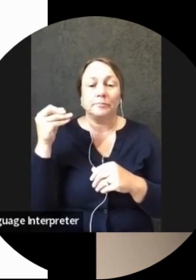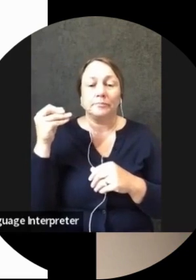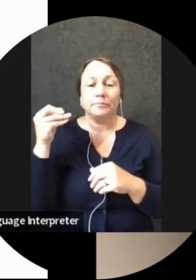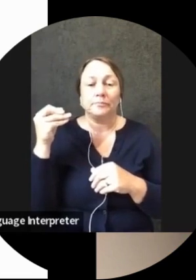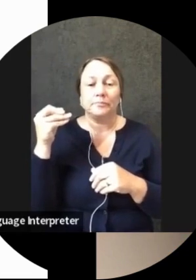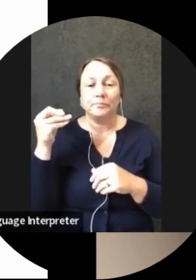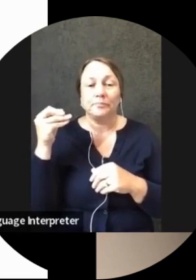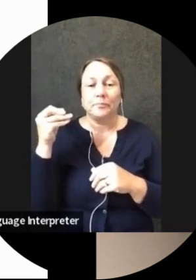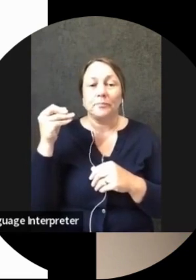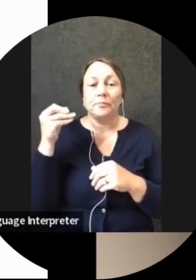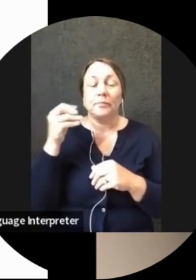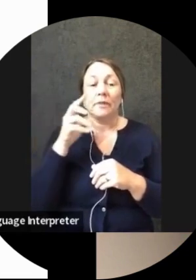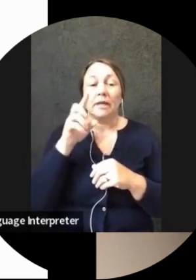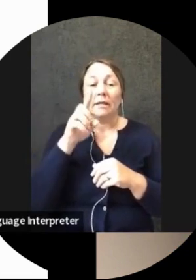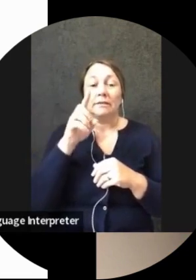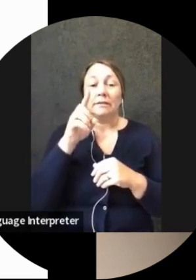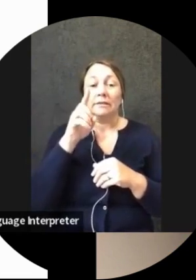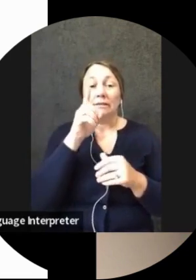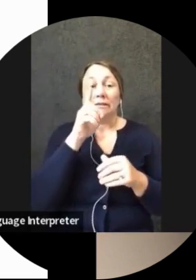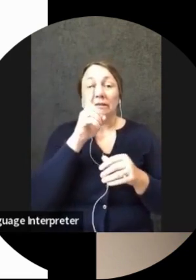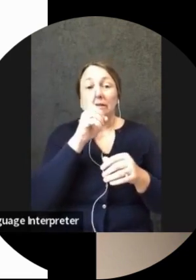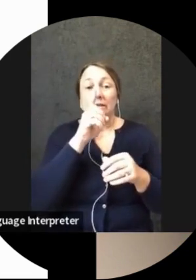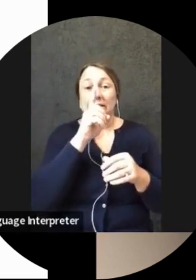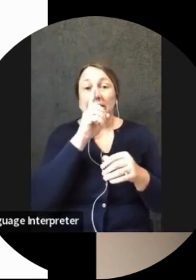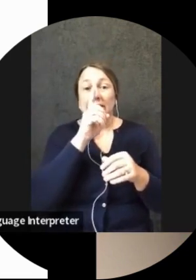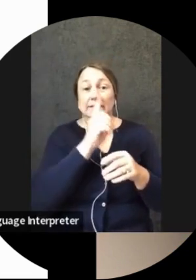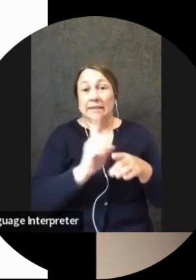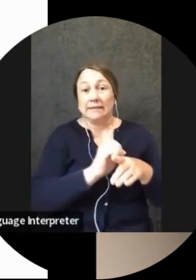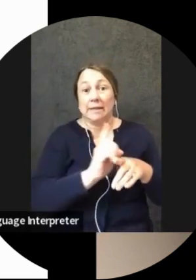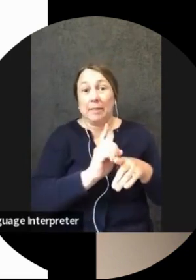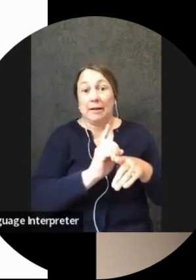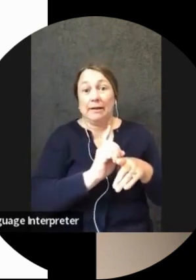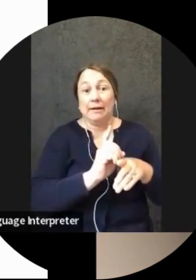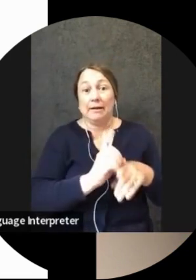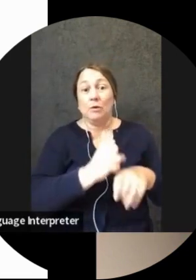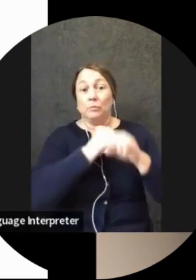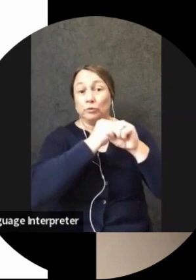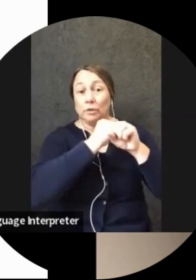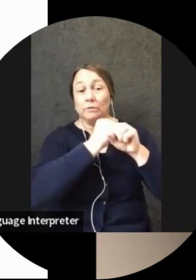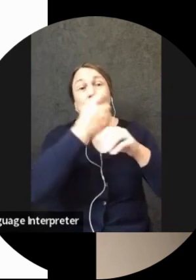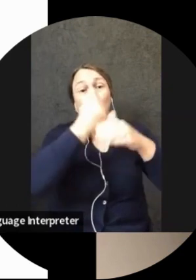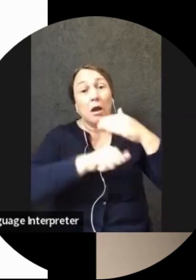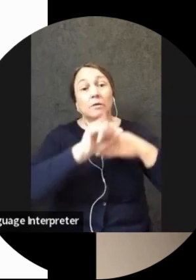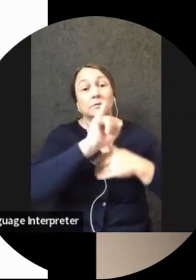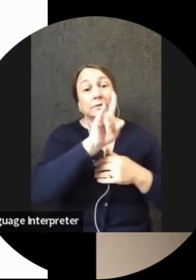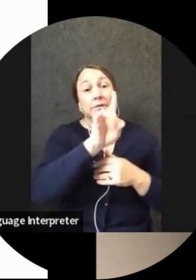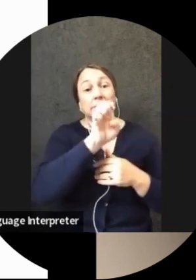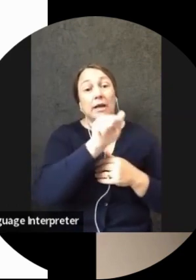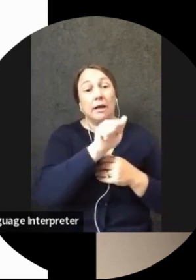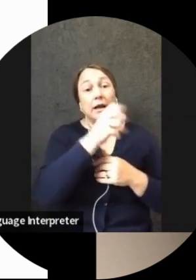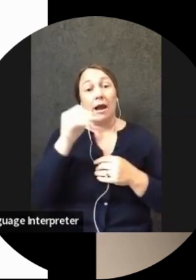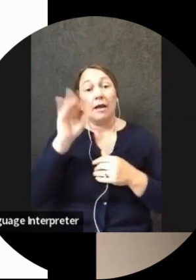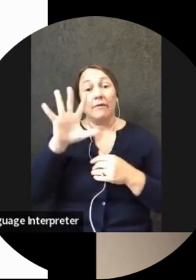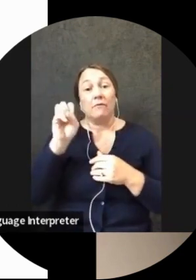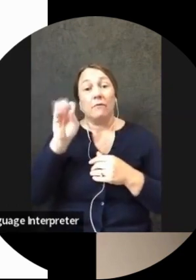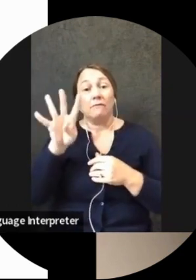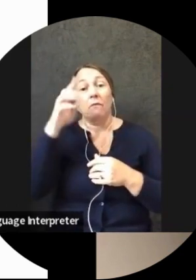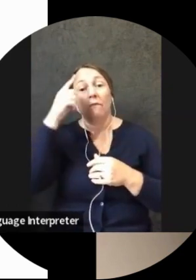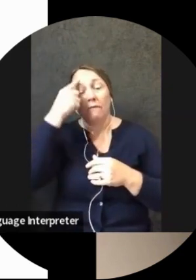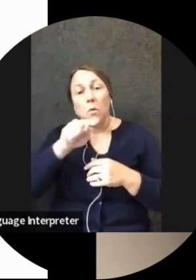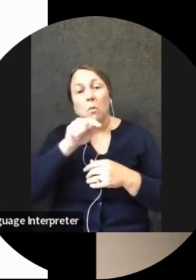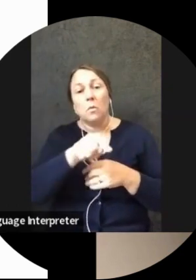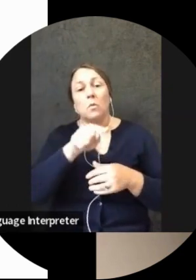the discipline protections are under the IDEA and Section 504 for qualifying